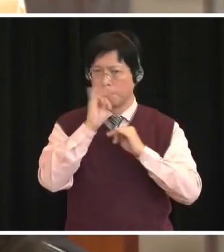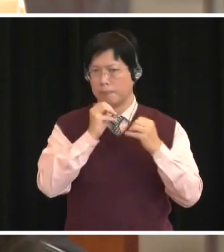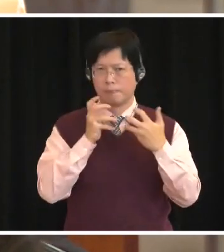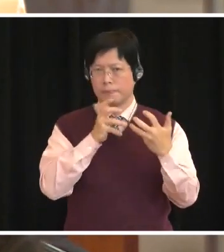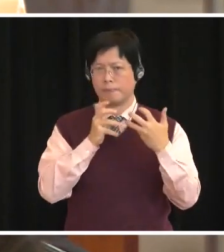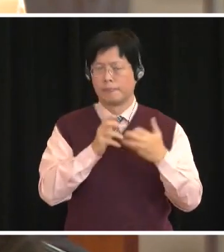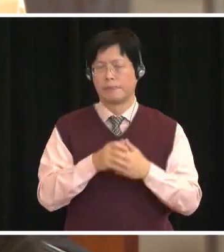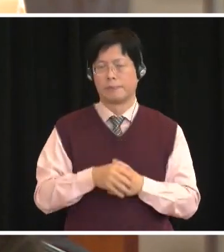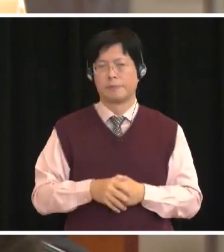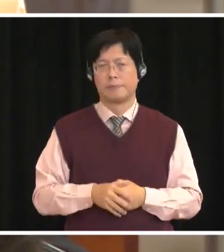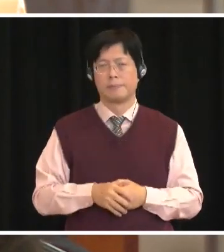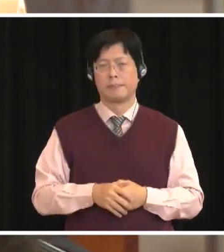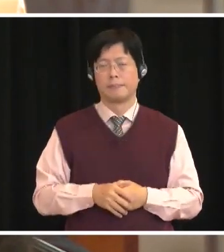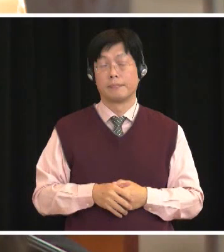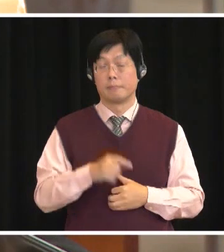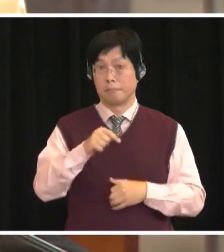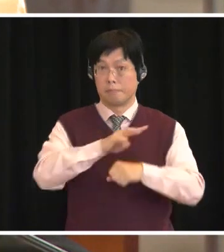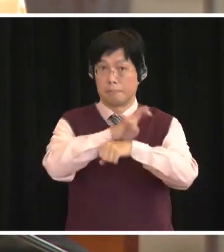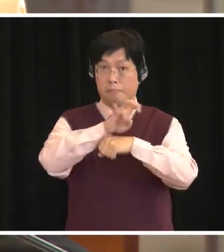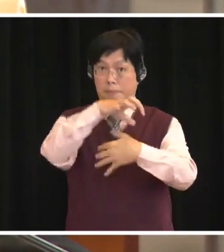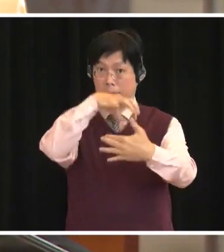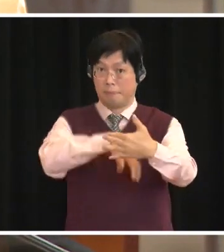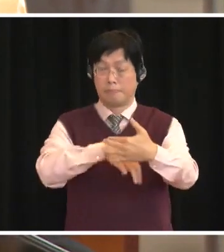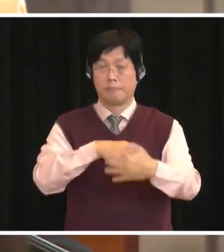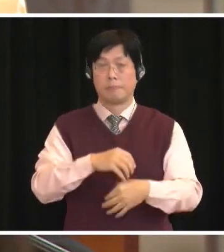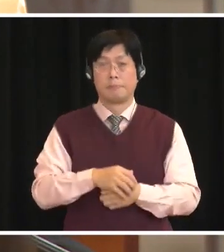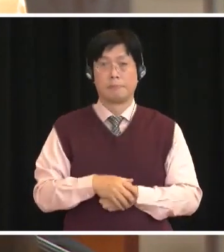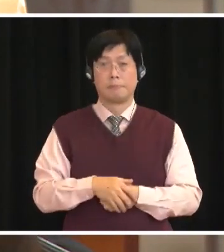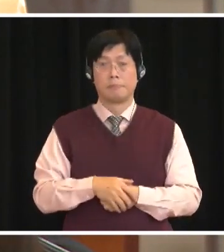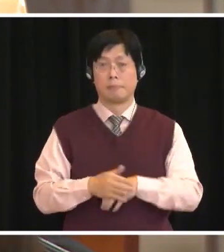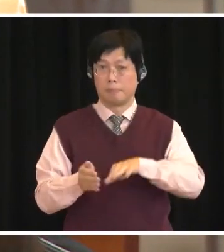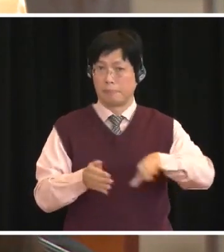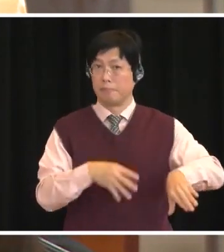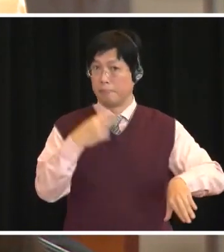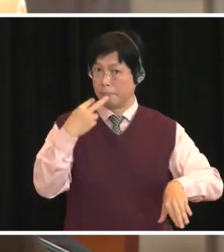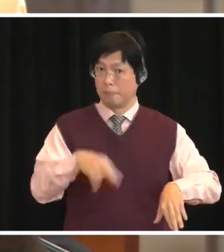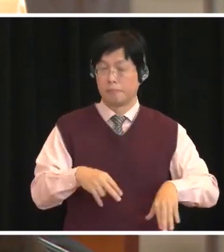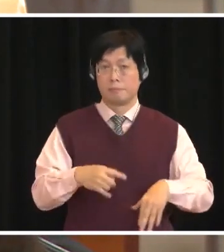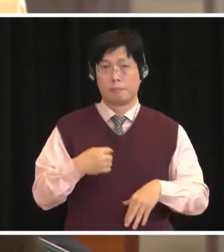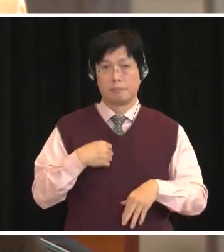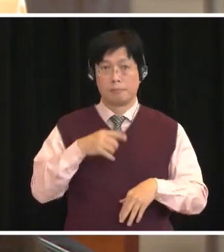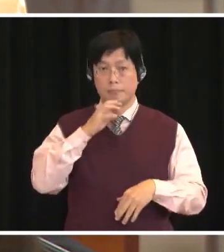to perform investigations. Within the 24 hours,